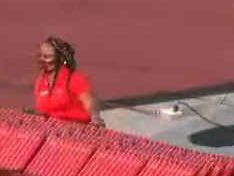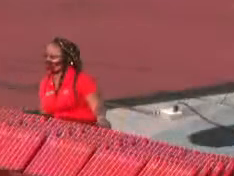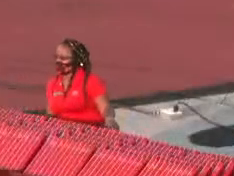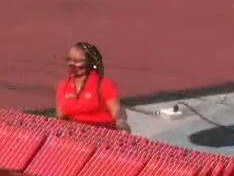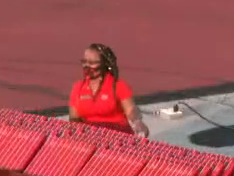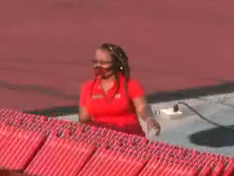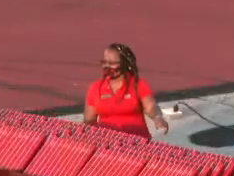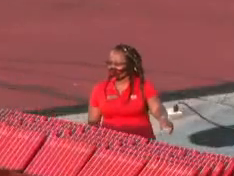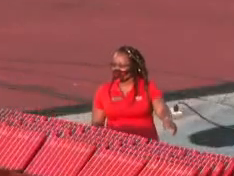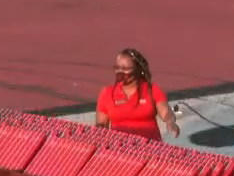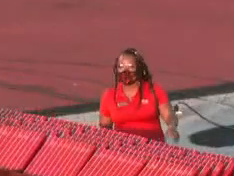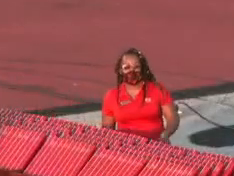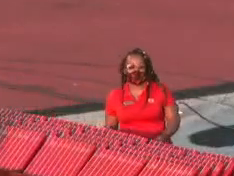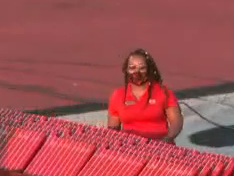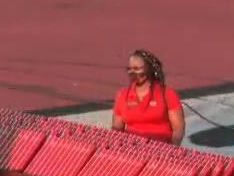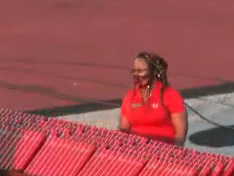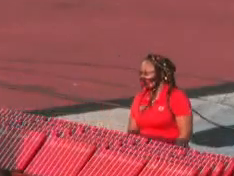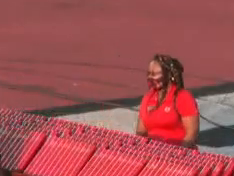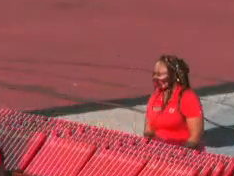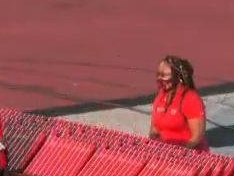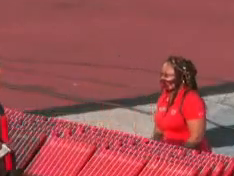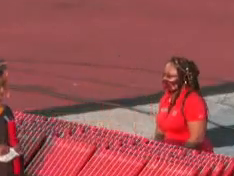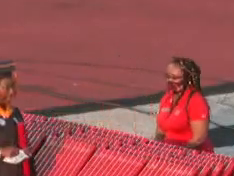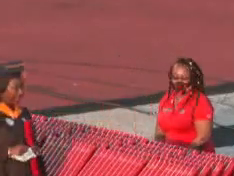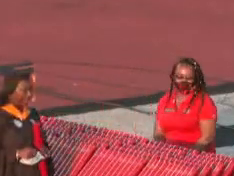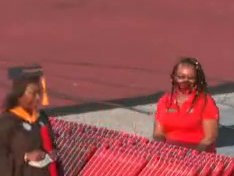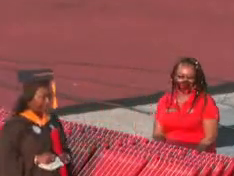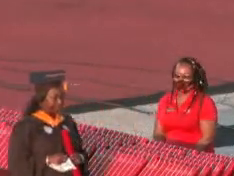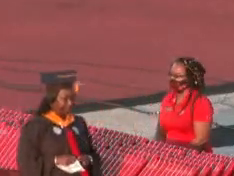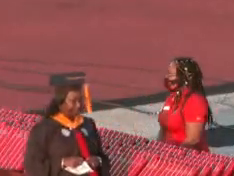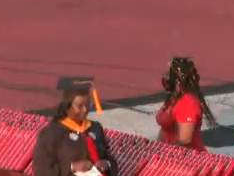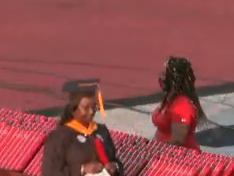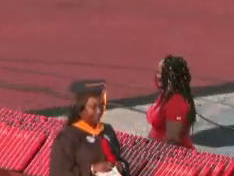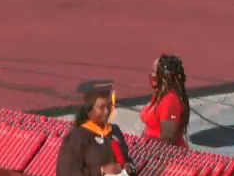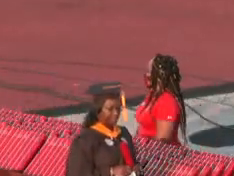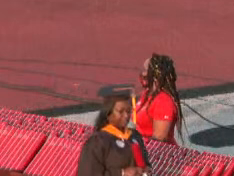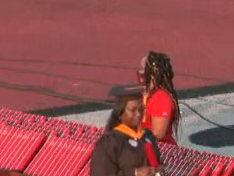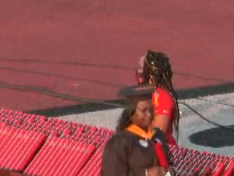Alexandra Brock Berkheim.